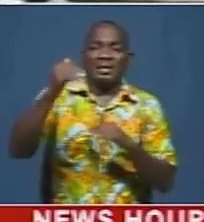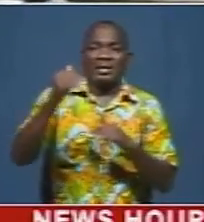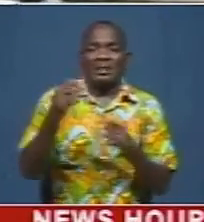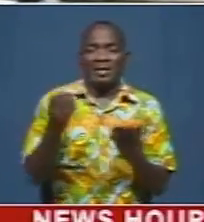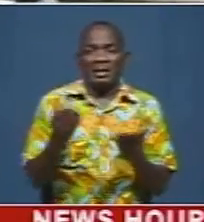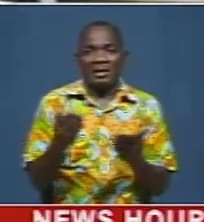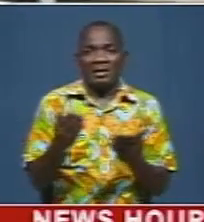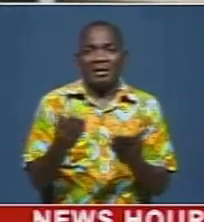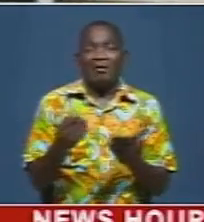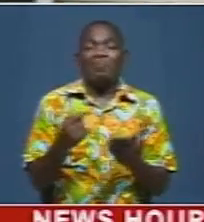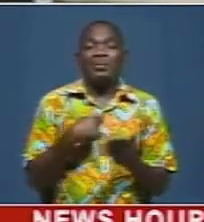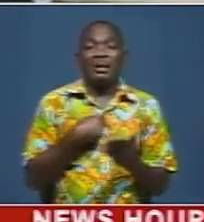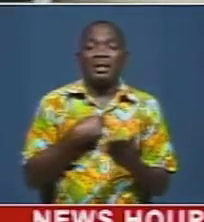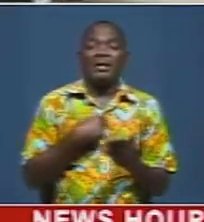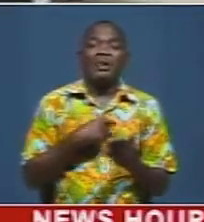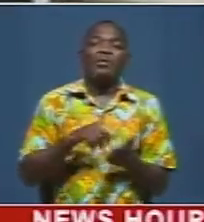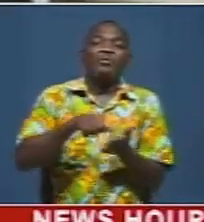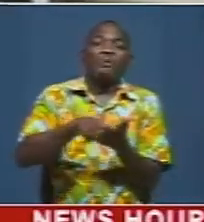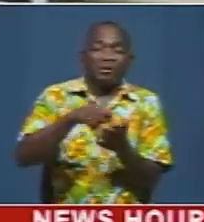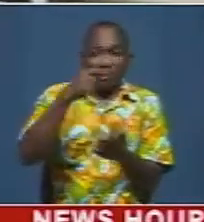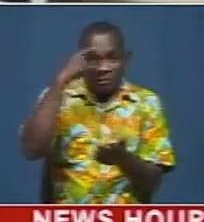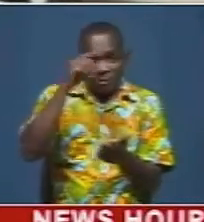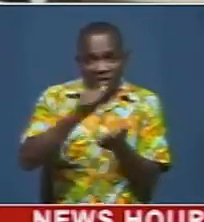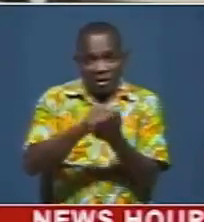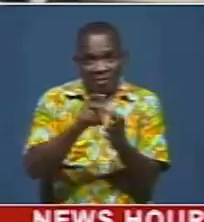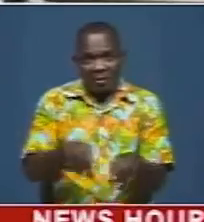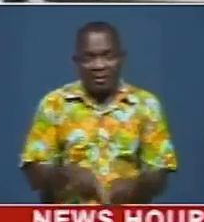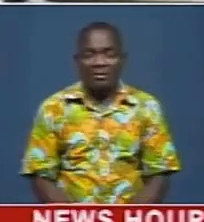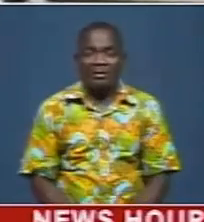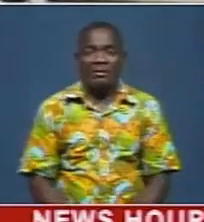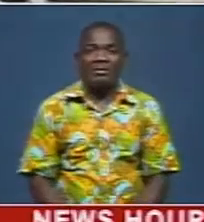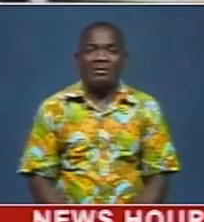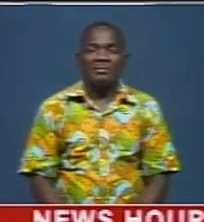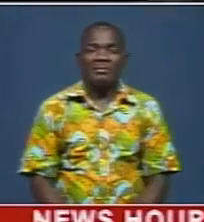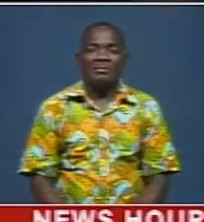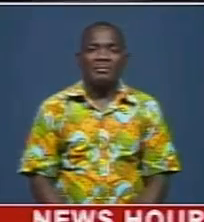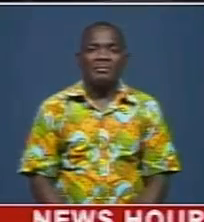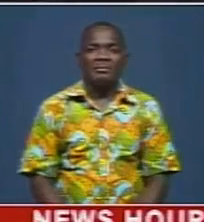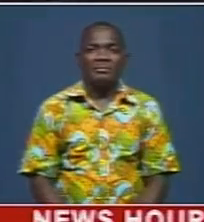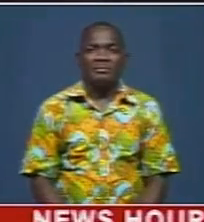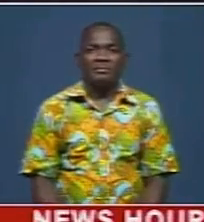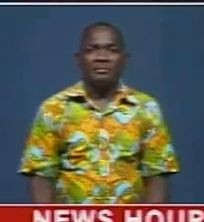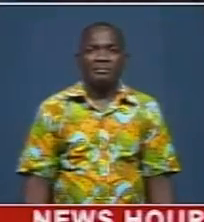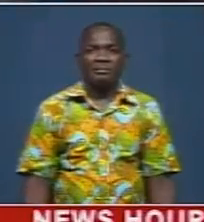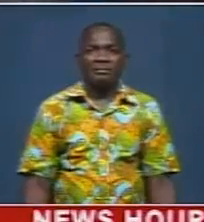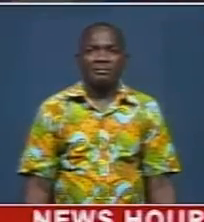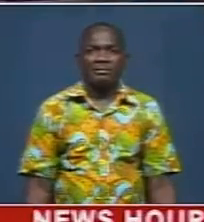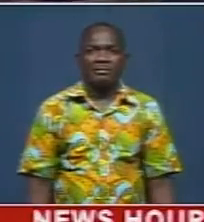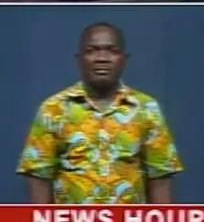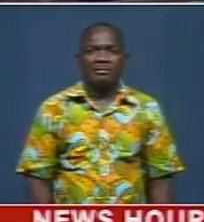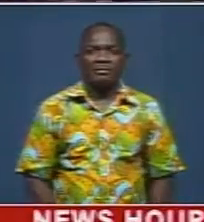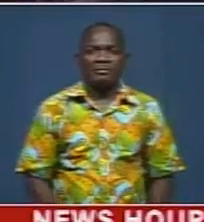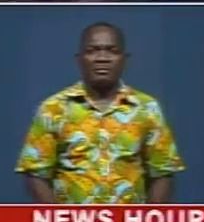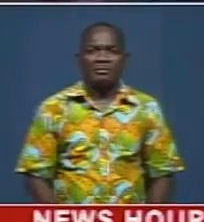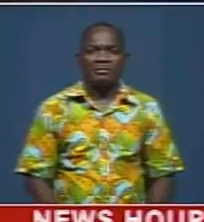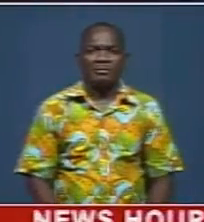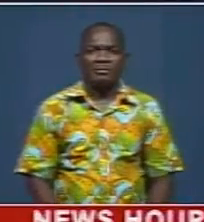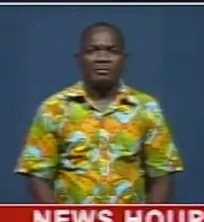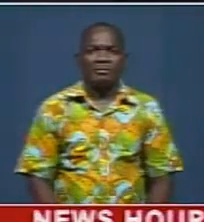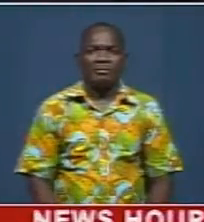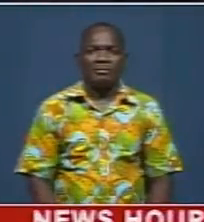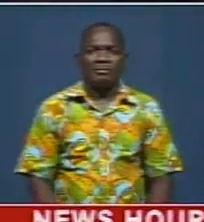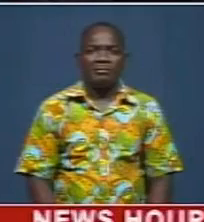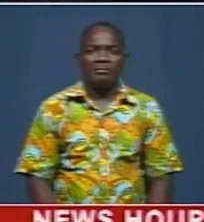to reach, I will forward, I will follow the person and then vote for him.